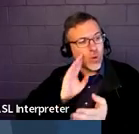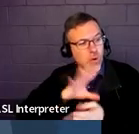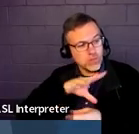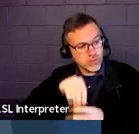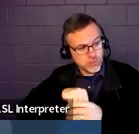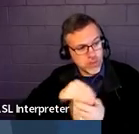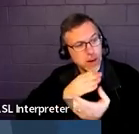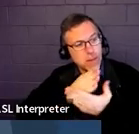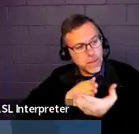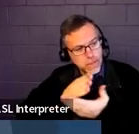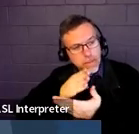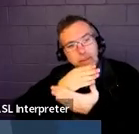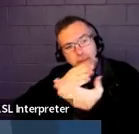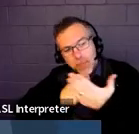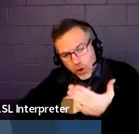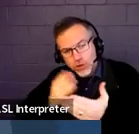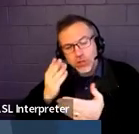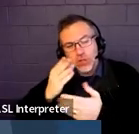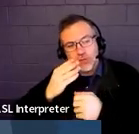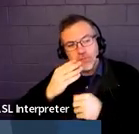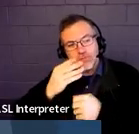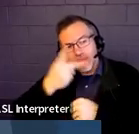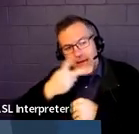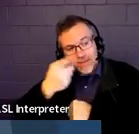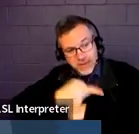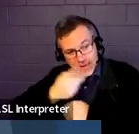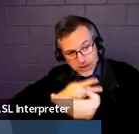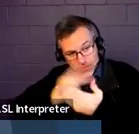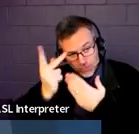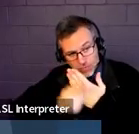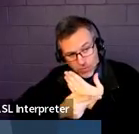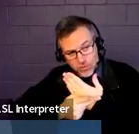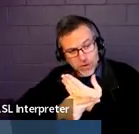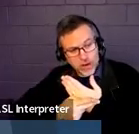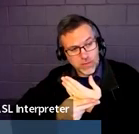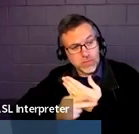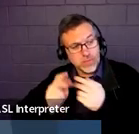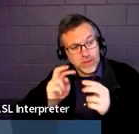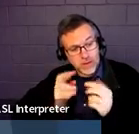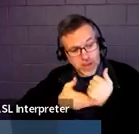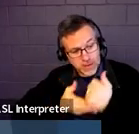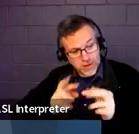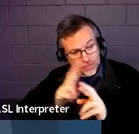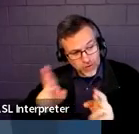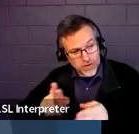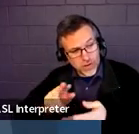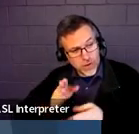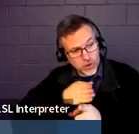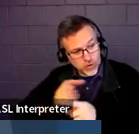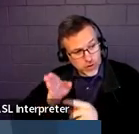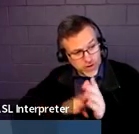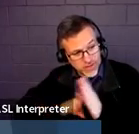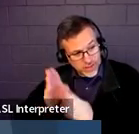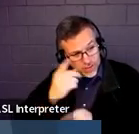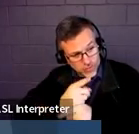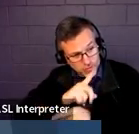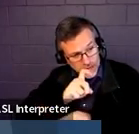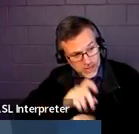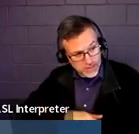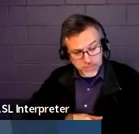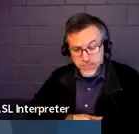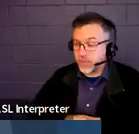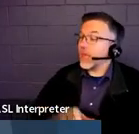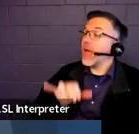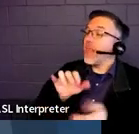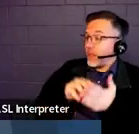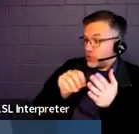partial day program, leaning into their career development. Is that what I'm hearing? That's what he's done this